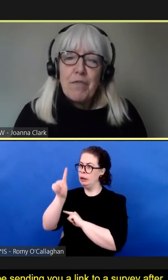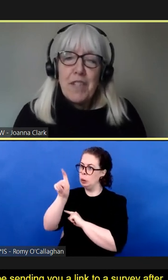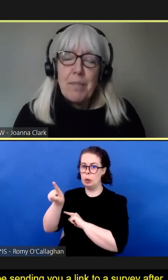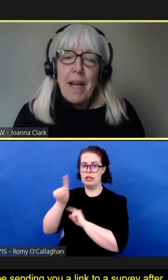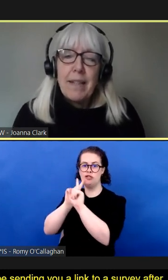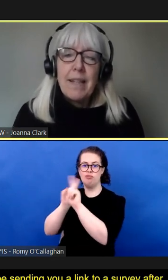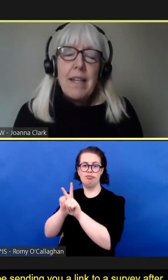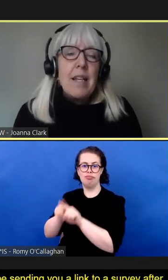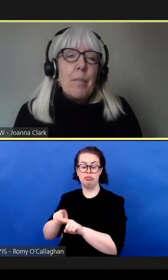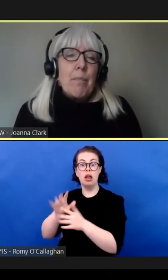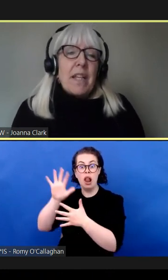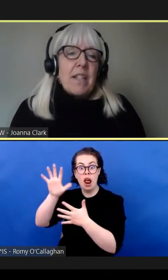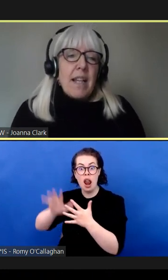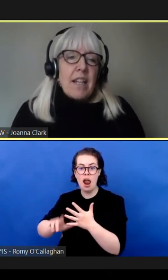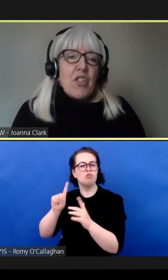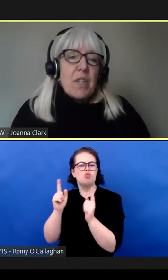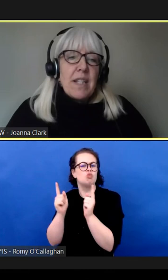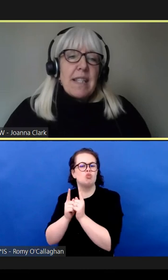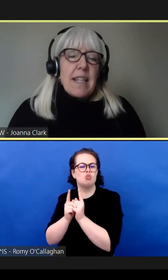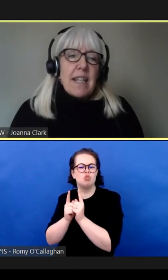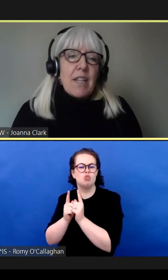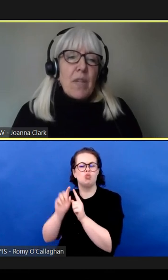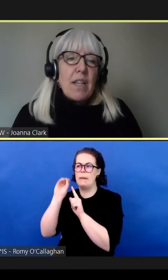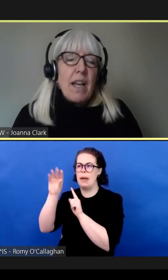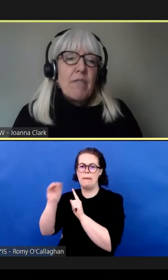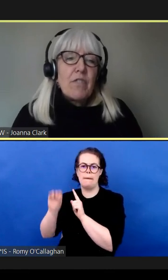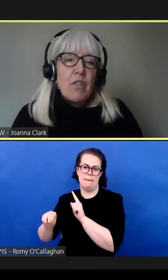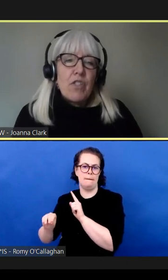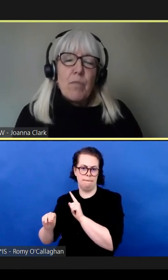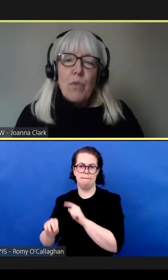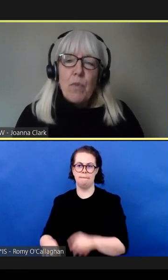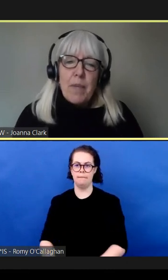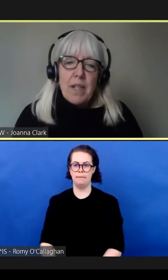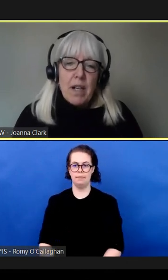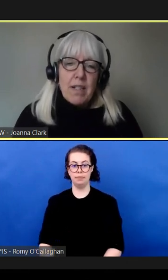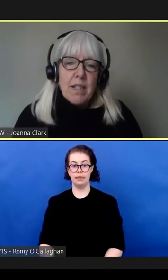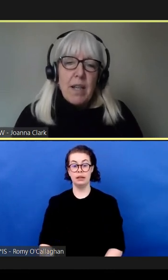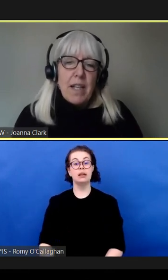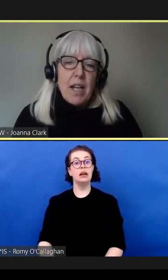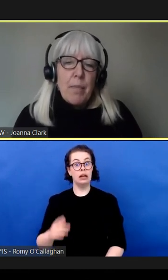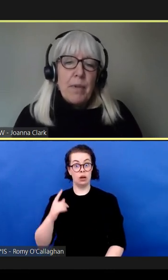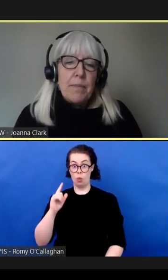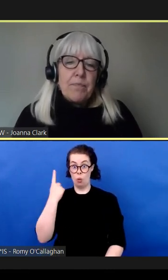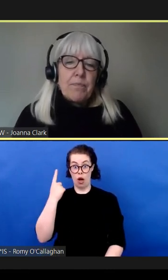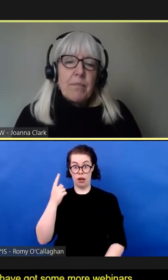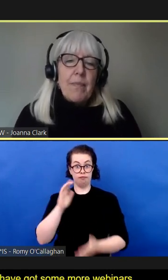your feedback, because as you can see, we have got some more webinars coming